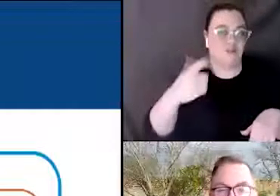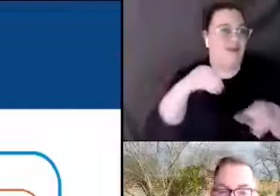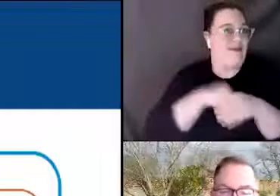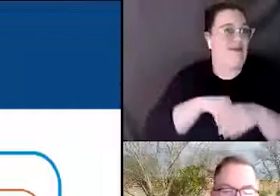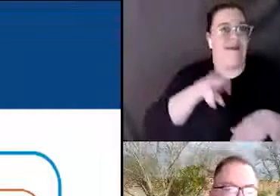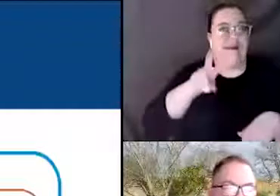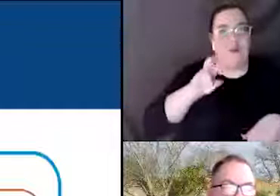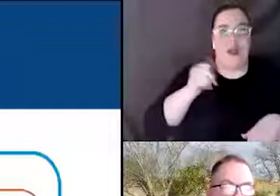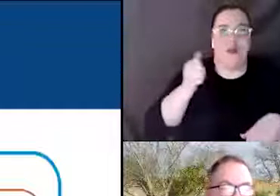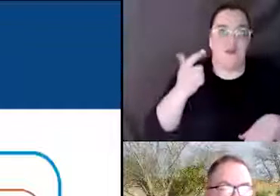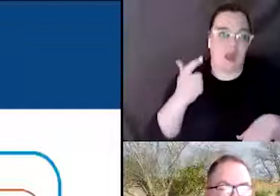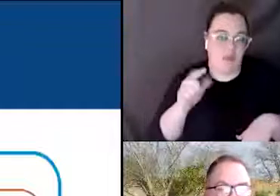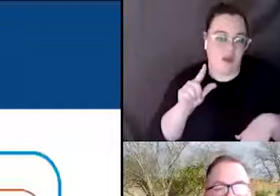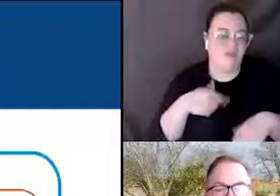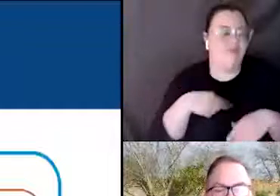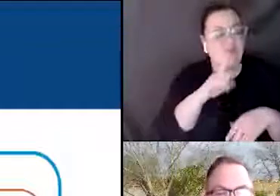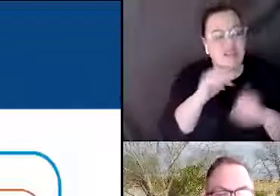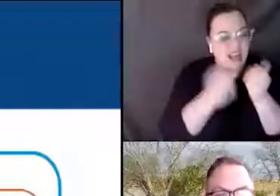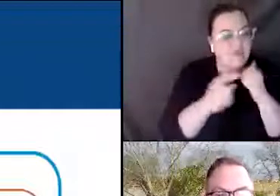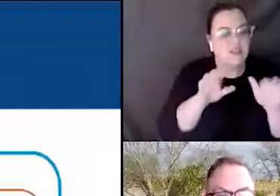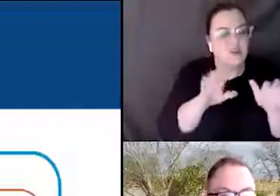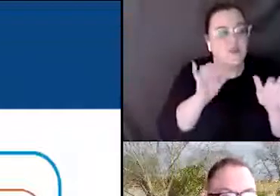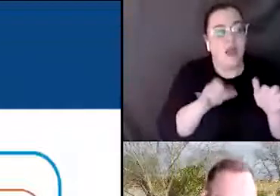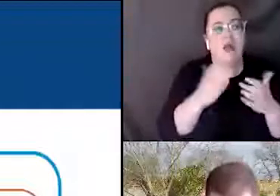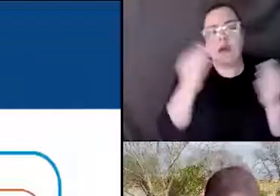as many people might be doing. Really think about